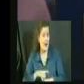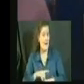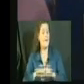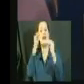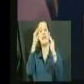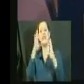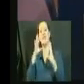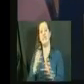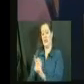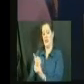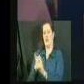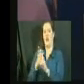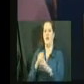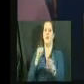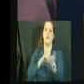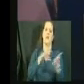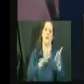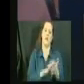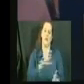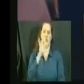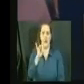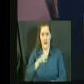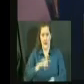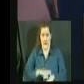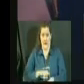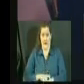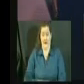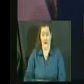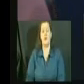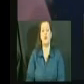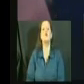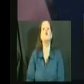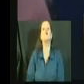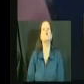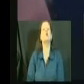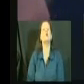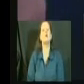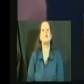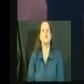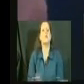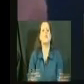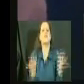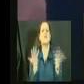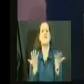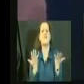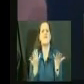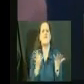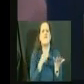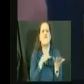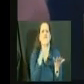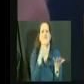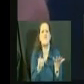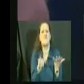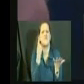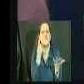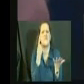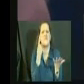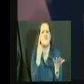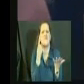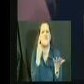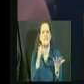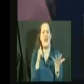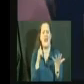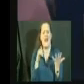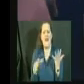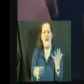teacher has to record it 8 times. Now, I don't understand how that adds to